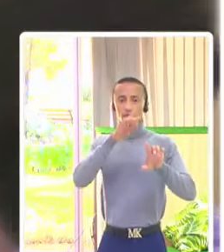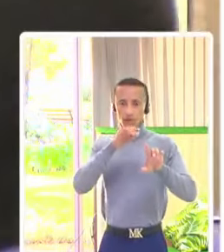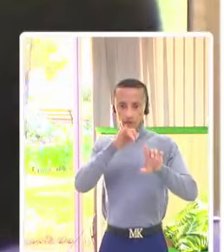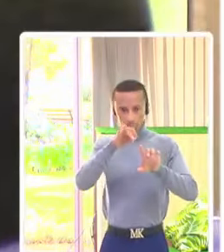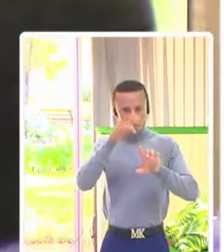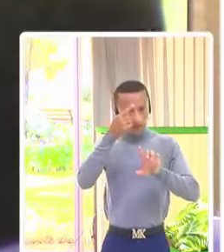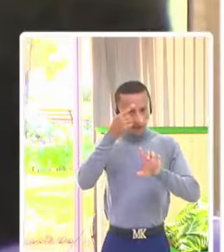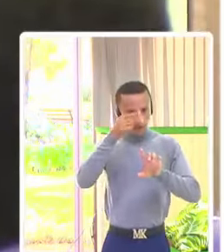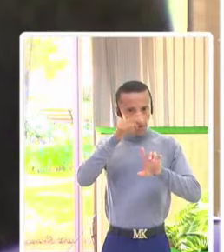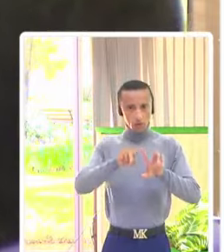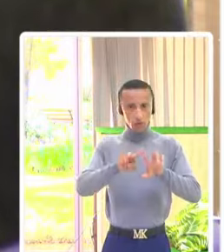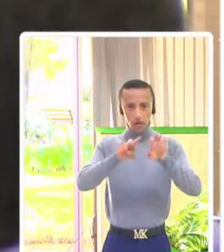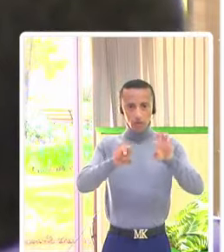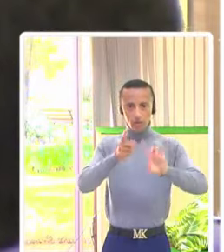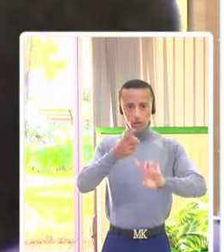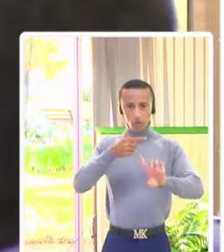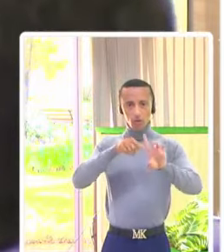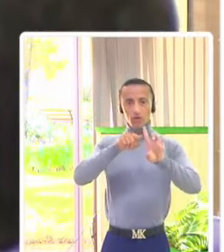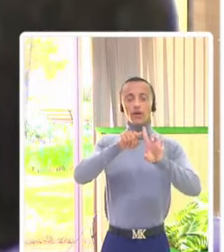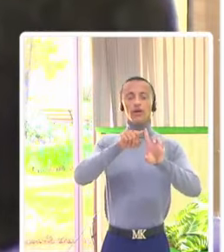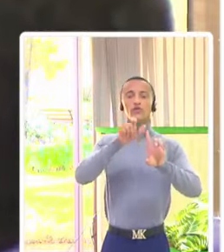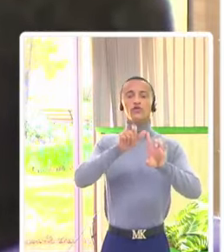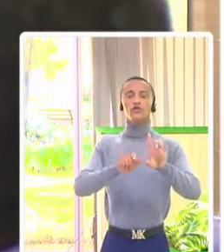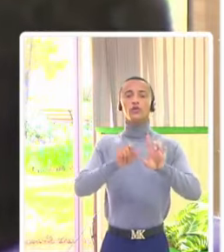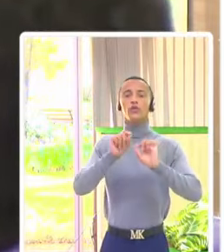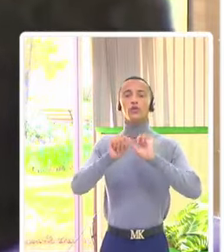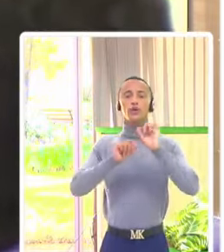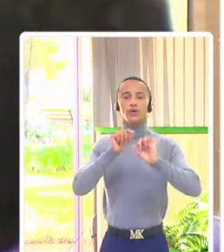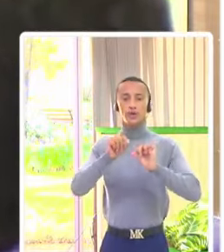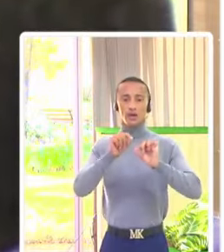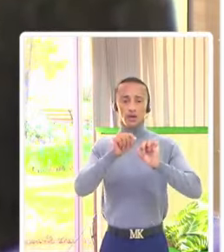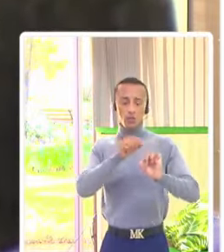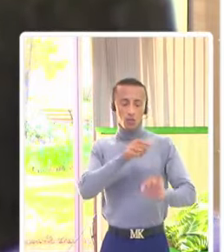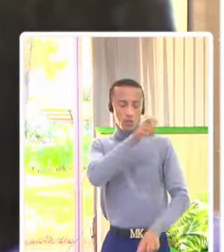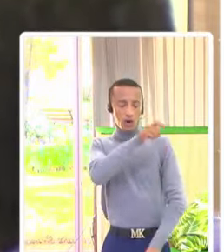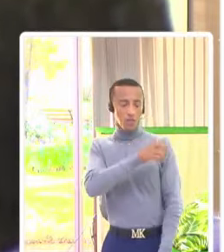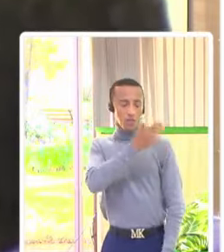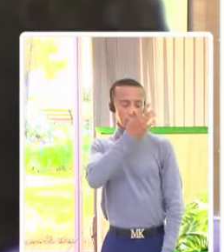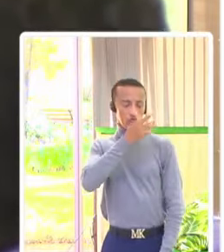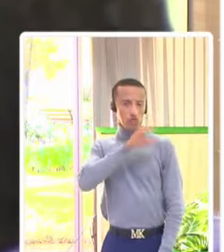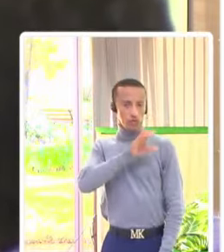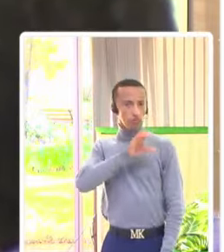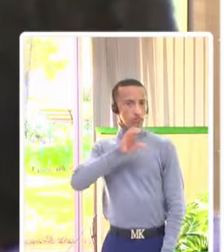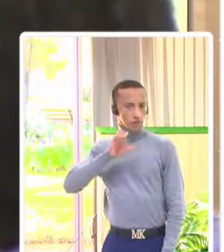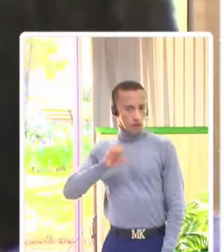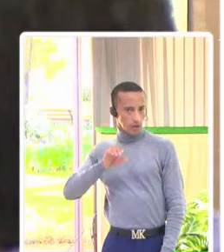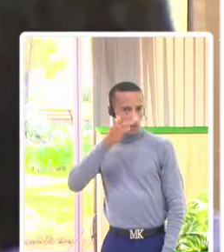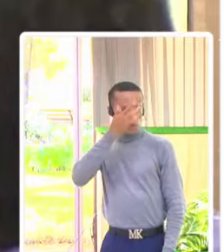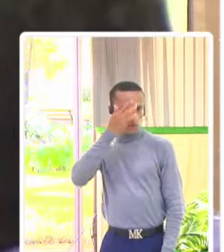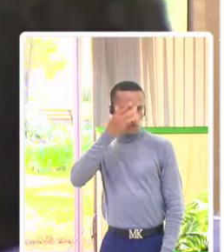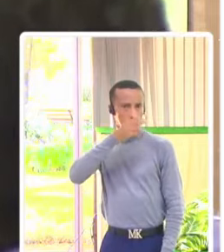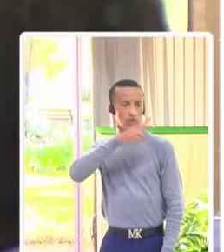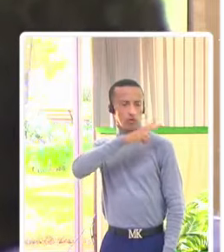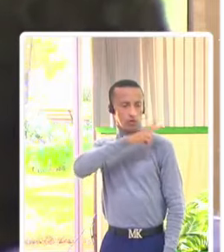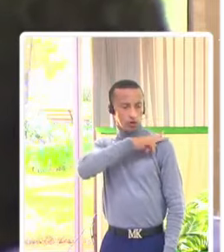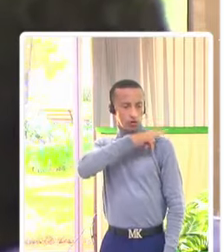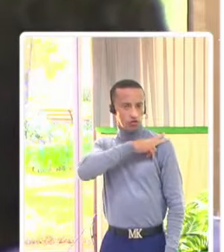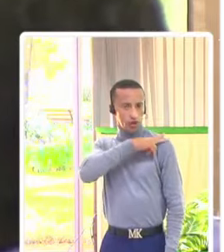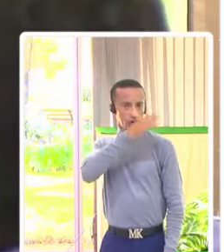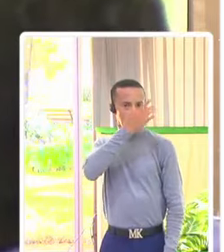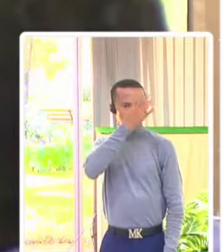usually involved a high-level leader or coordinator, sometimes a minister or a governor, somebody with political